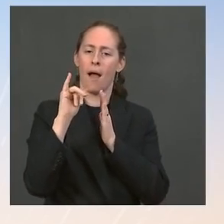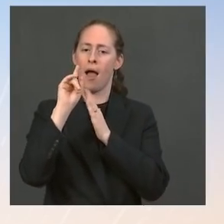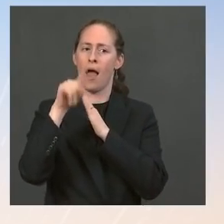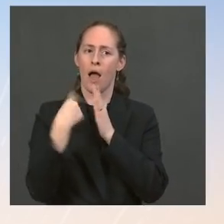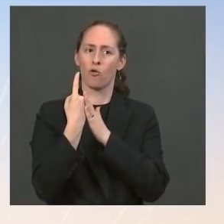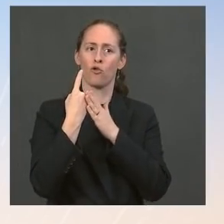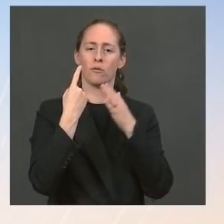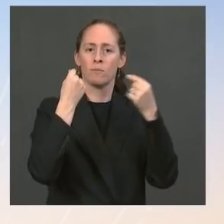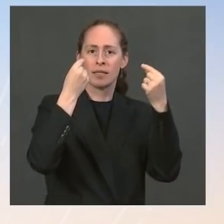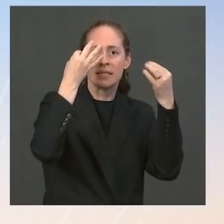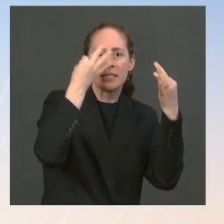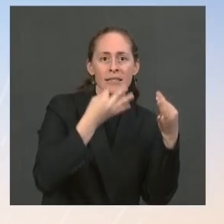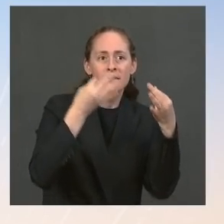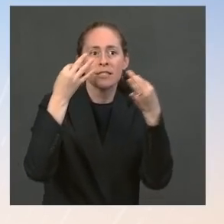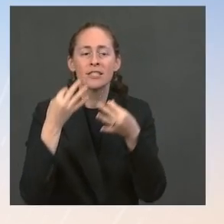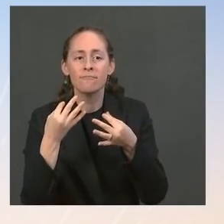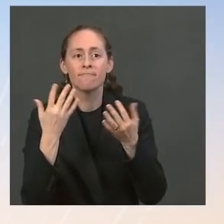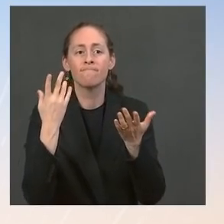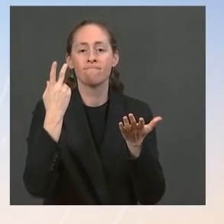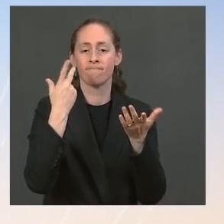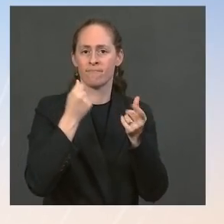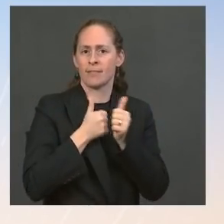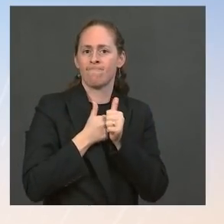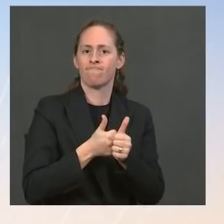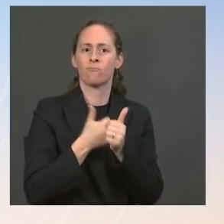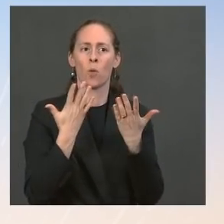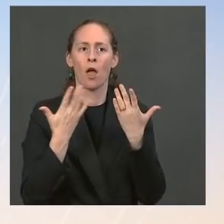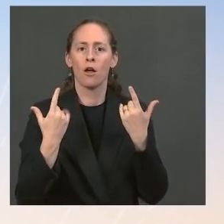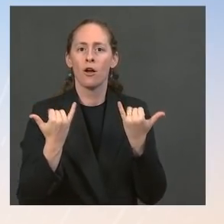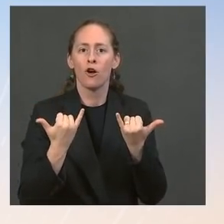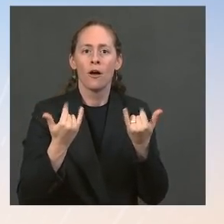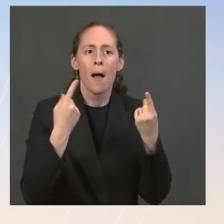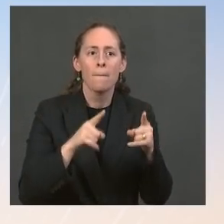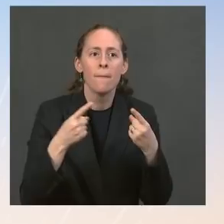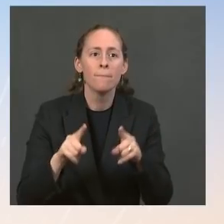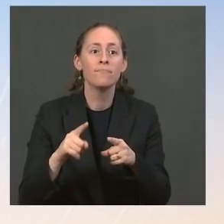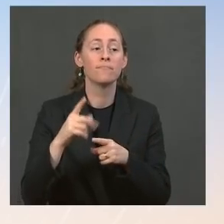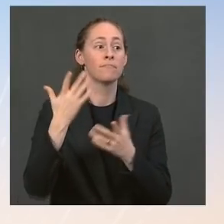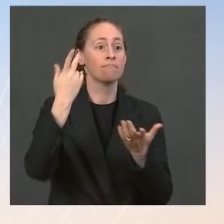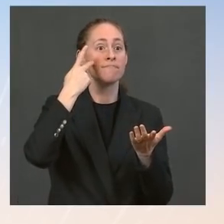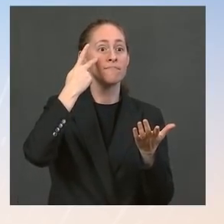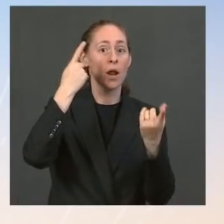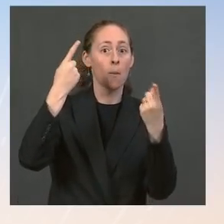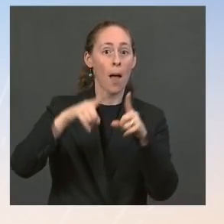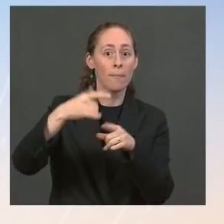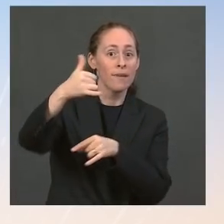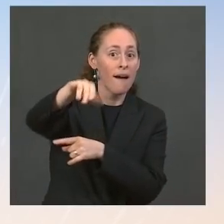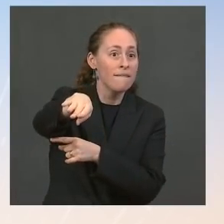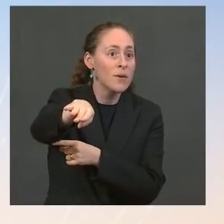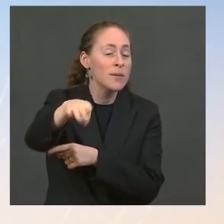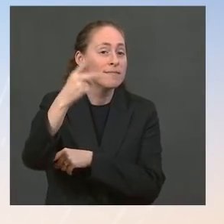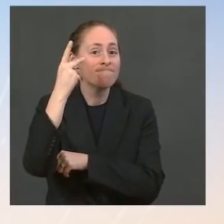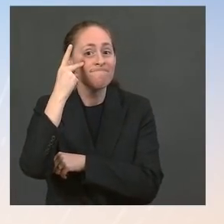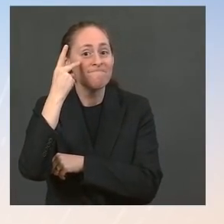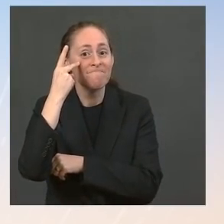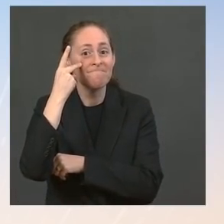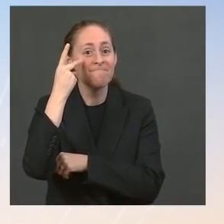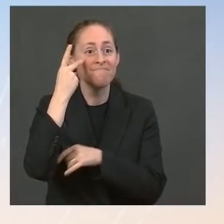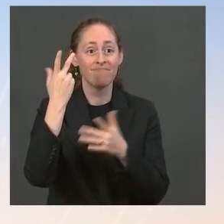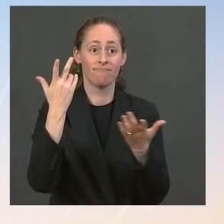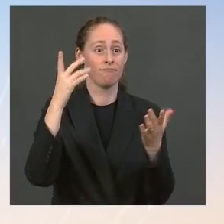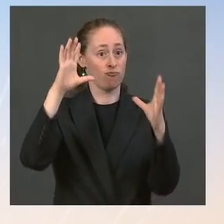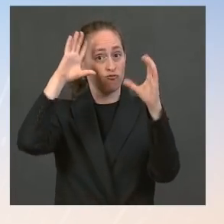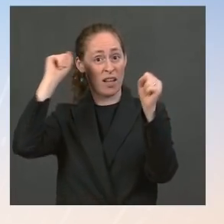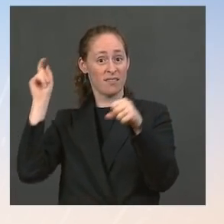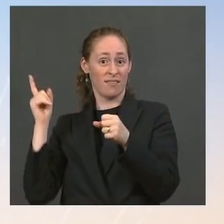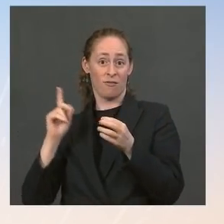what's most needed. So as it relates to what's even going to happen this afternoon, we're open. He's available. He's